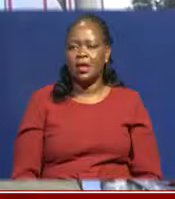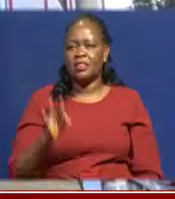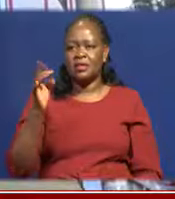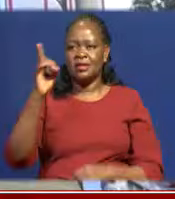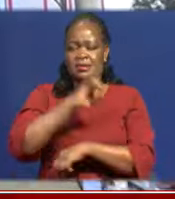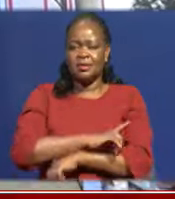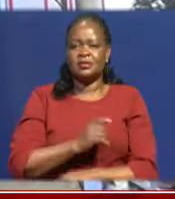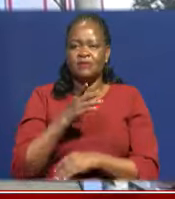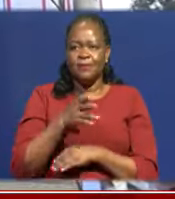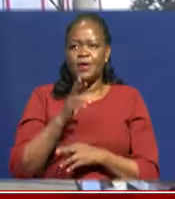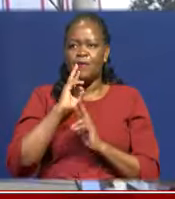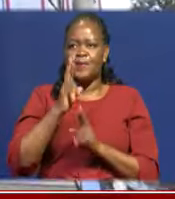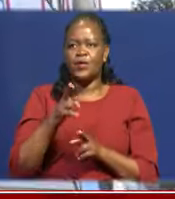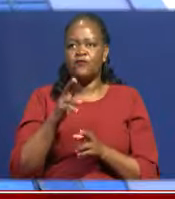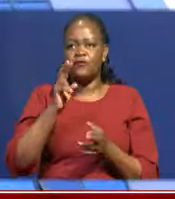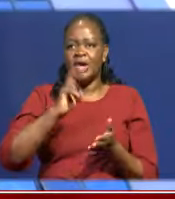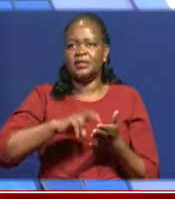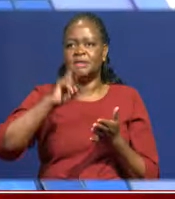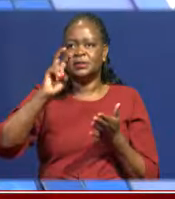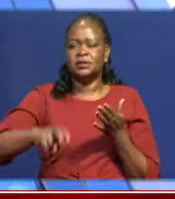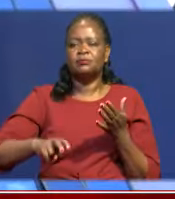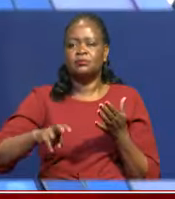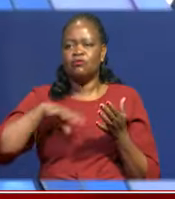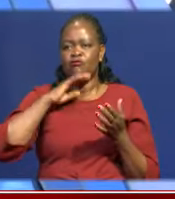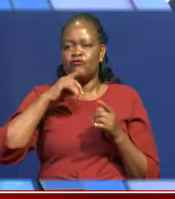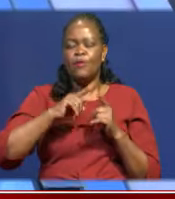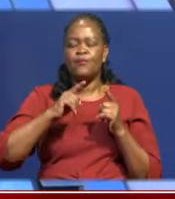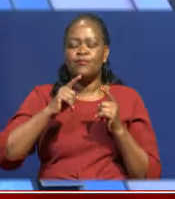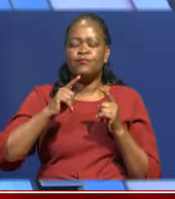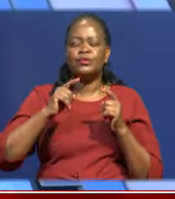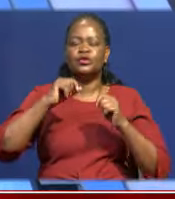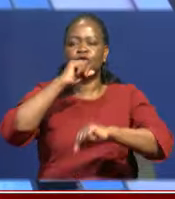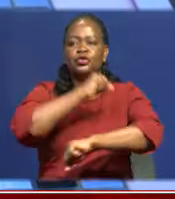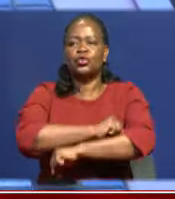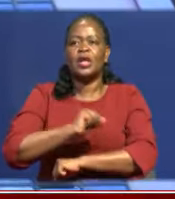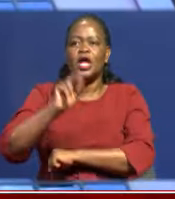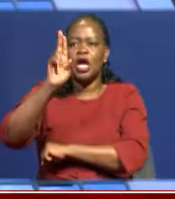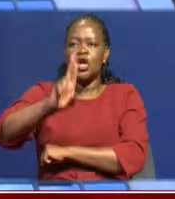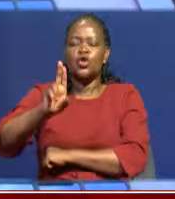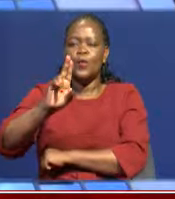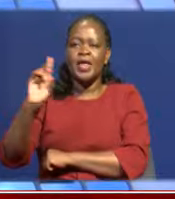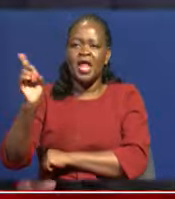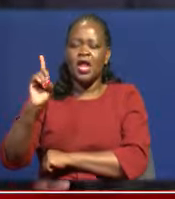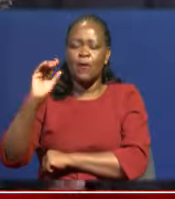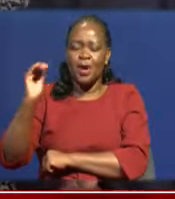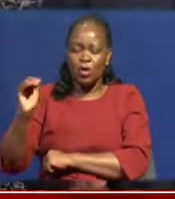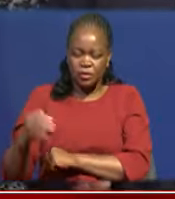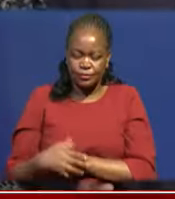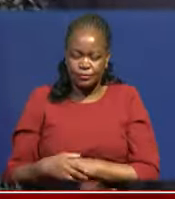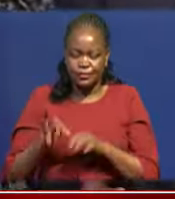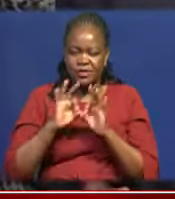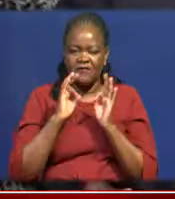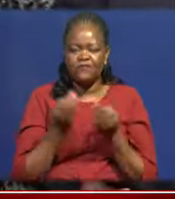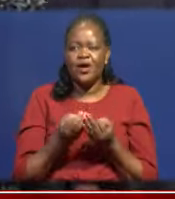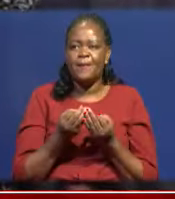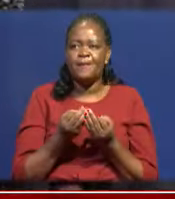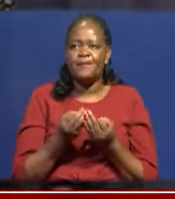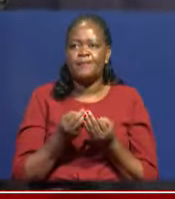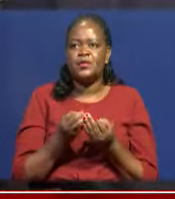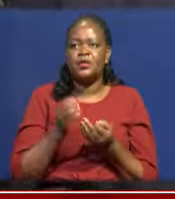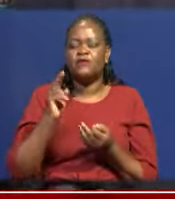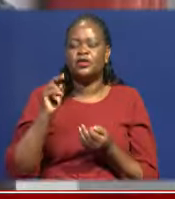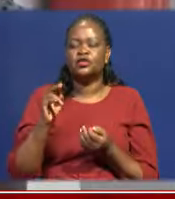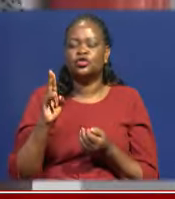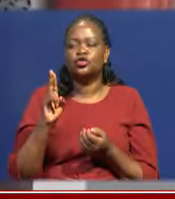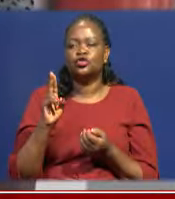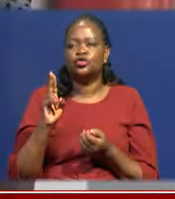3 days after being reported to have jumped to his death from the rooftop of his school in Umoja area, Nairobi County, the family of Wesley Njiru is